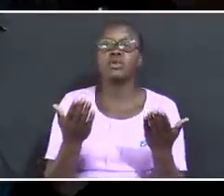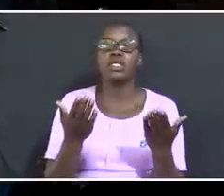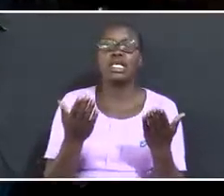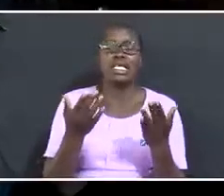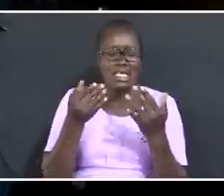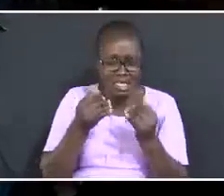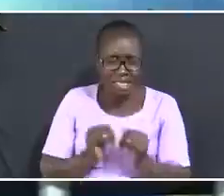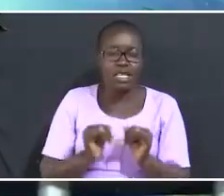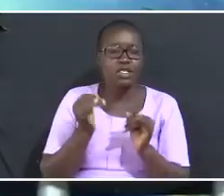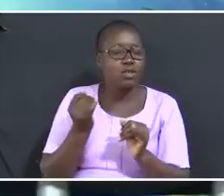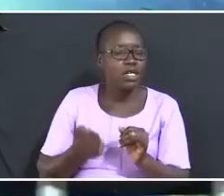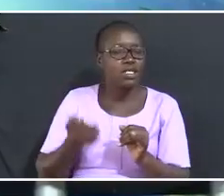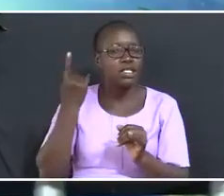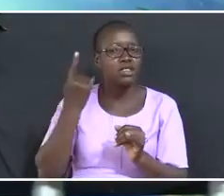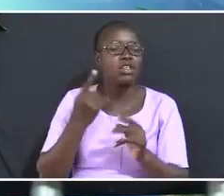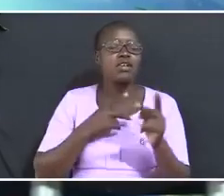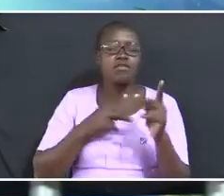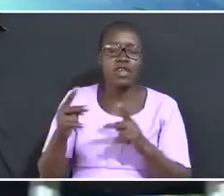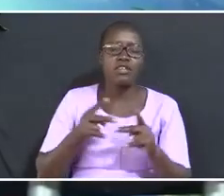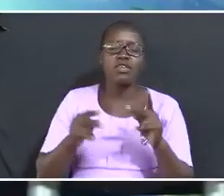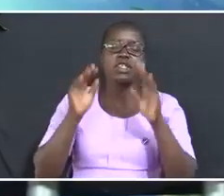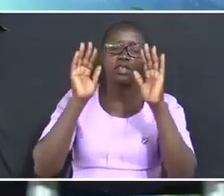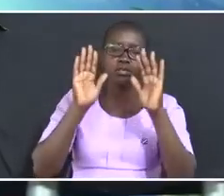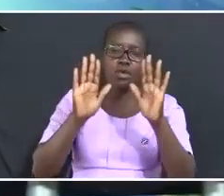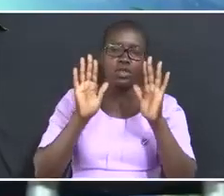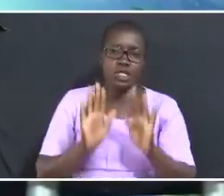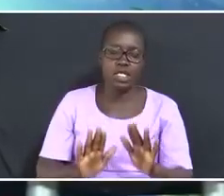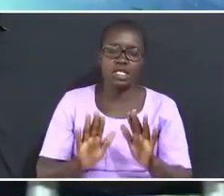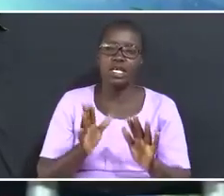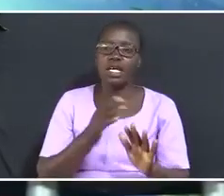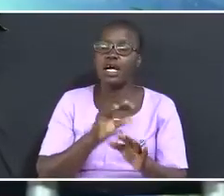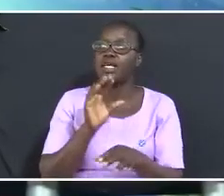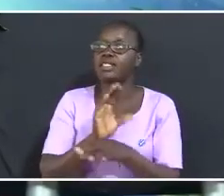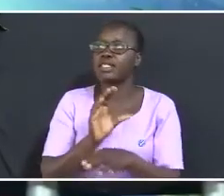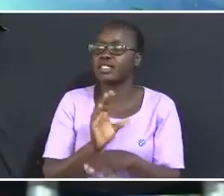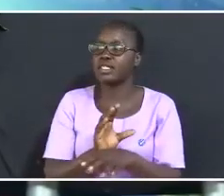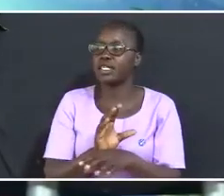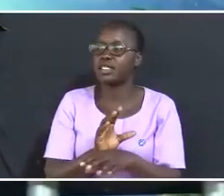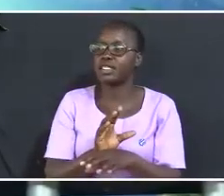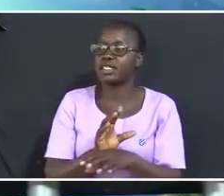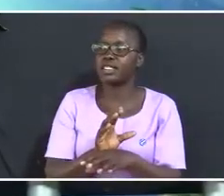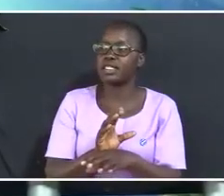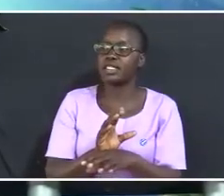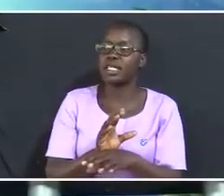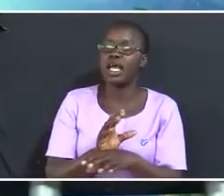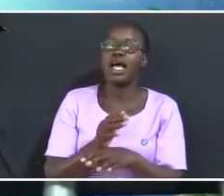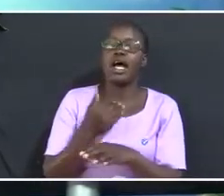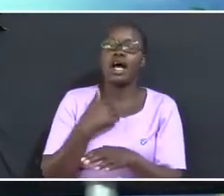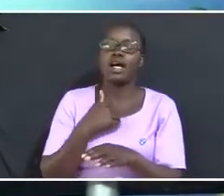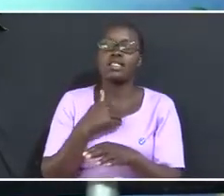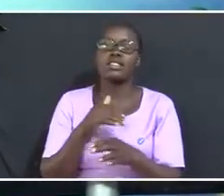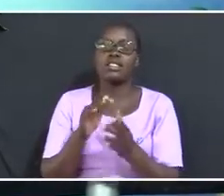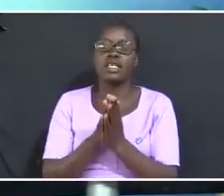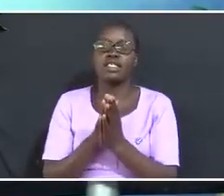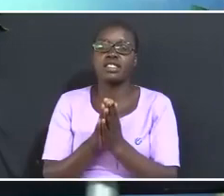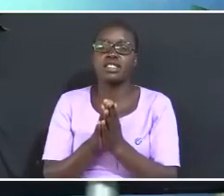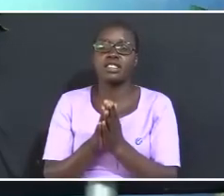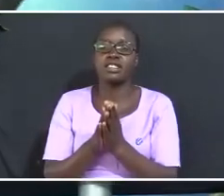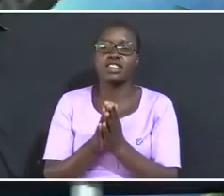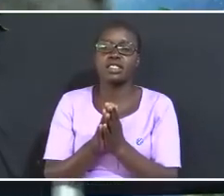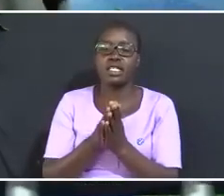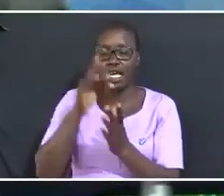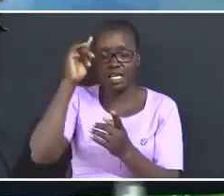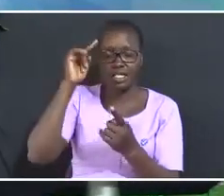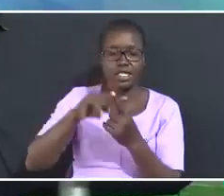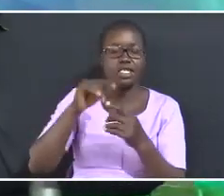understand. It's very, very important. And the church has put that importance until it